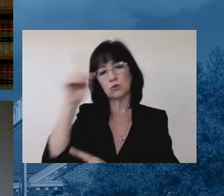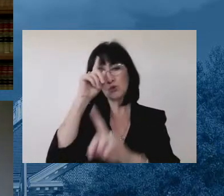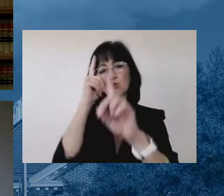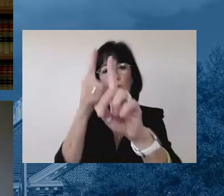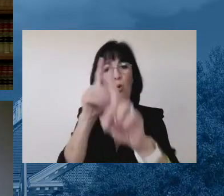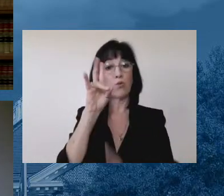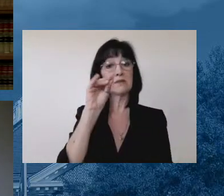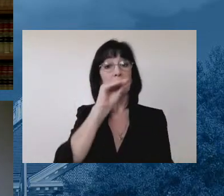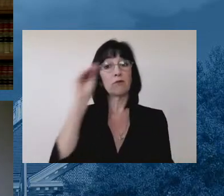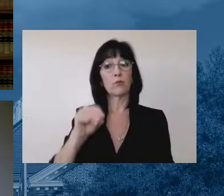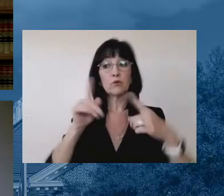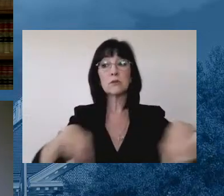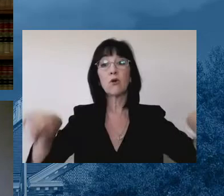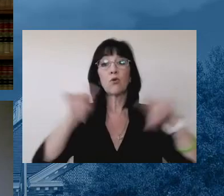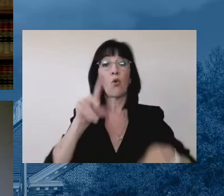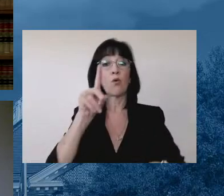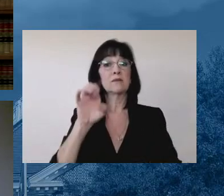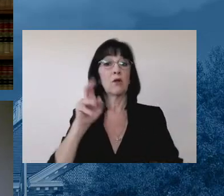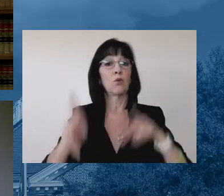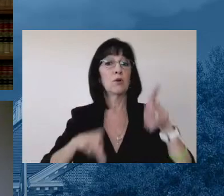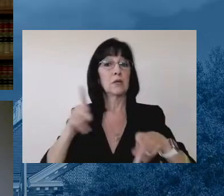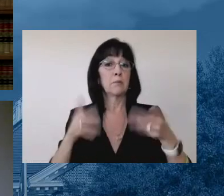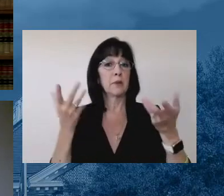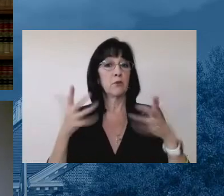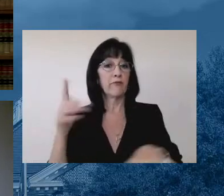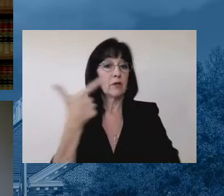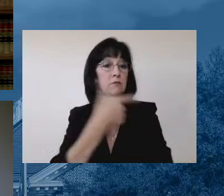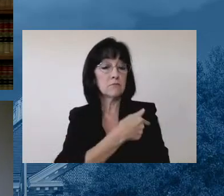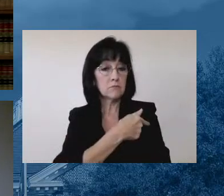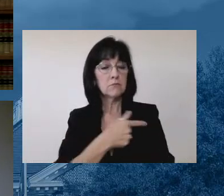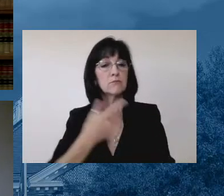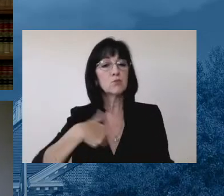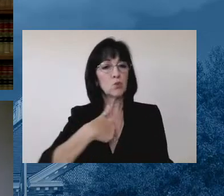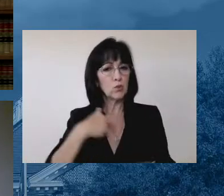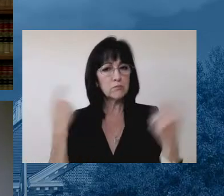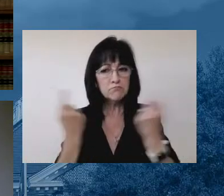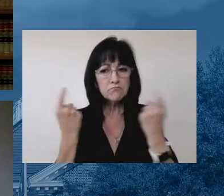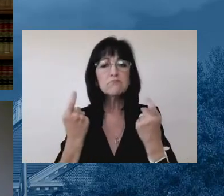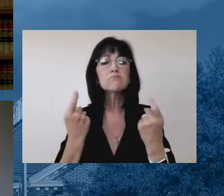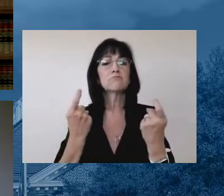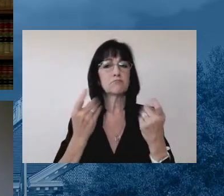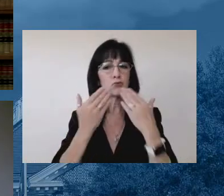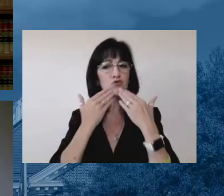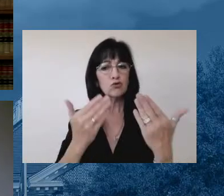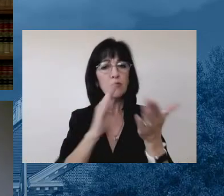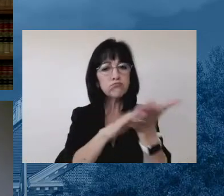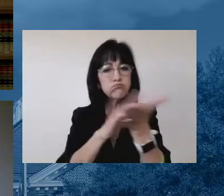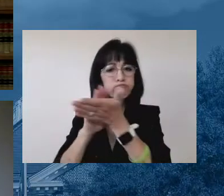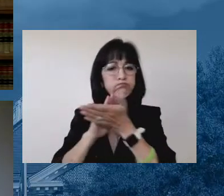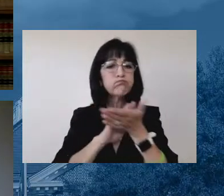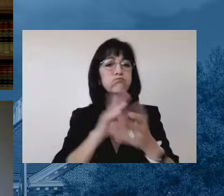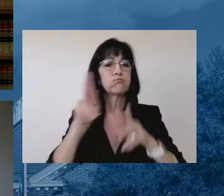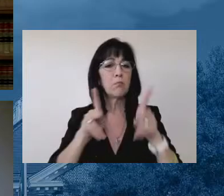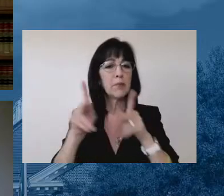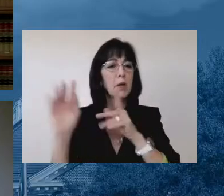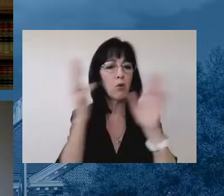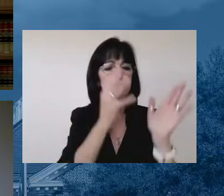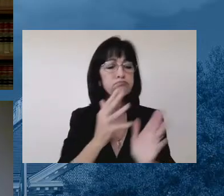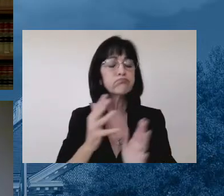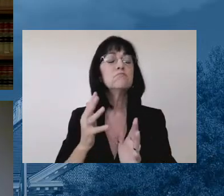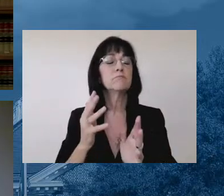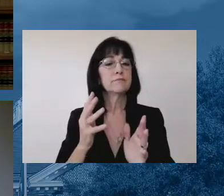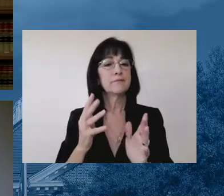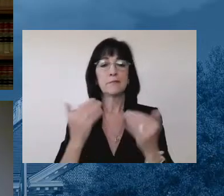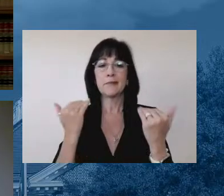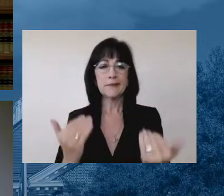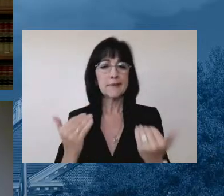by the 4th of July, and we celebrated that, and now we're into a little bit of an uptick in surge across our